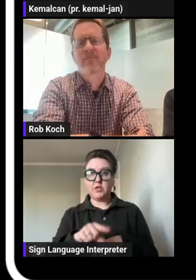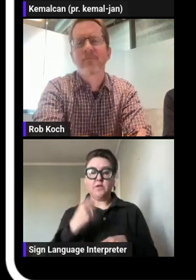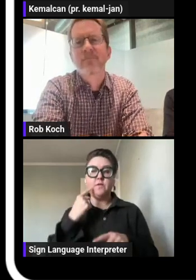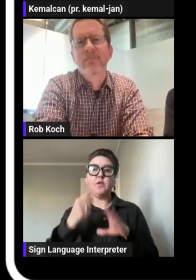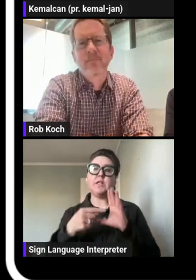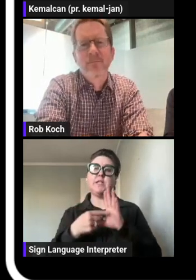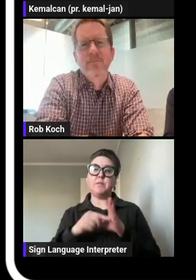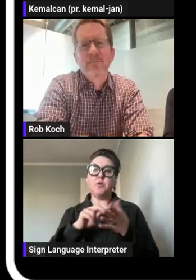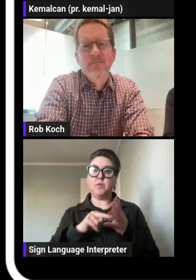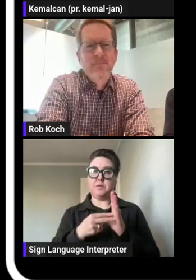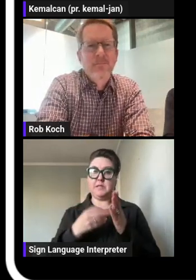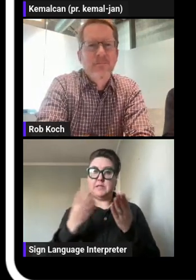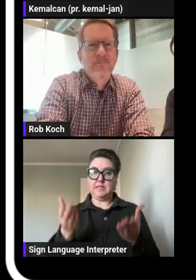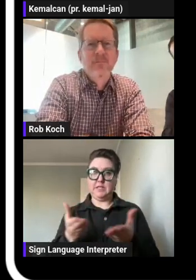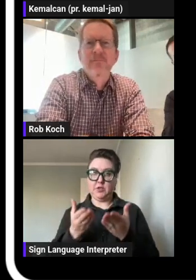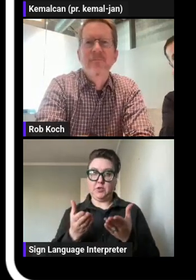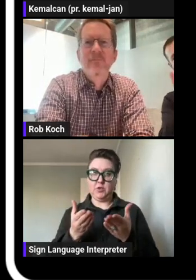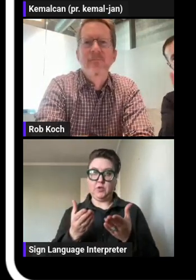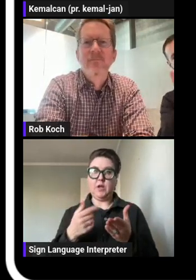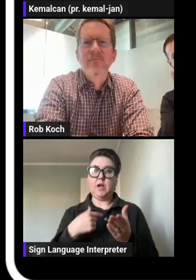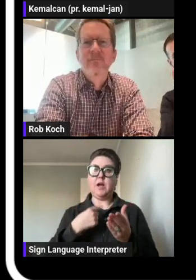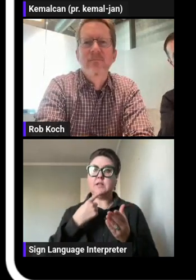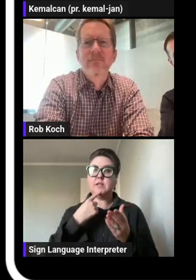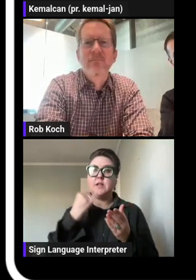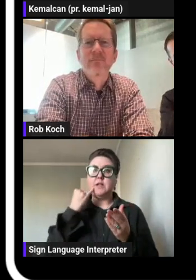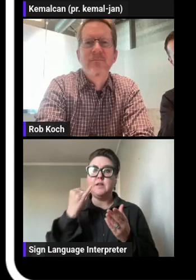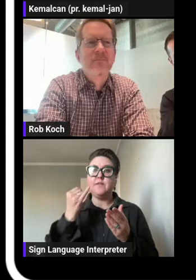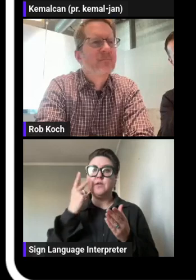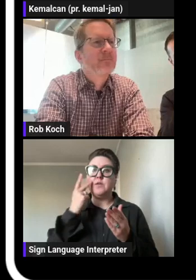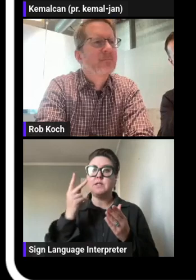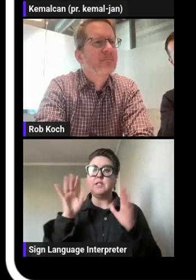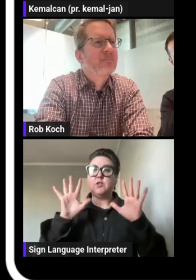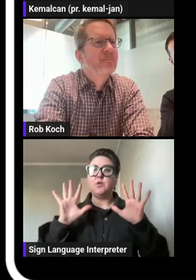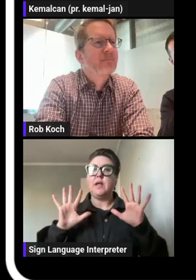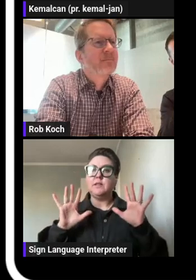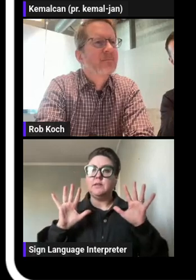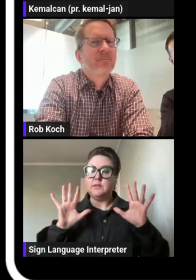purposes here, I said if you see 2 hands,